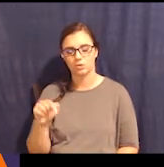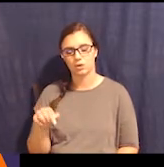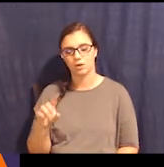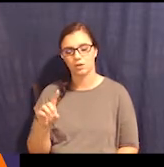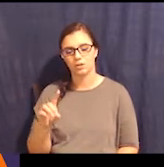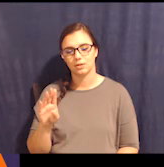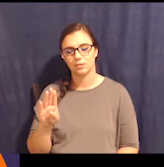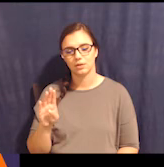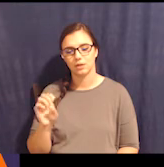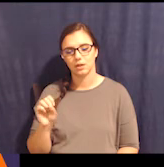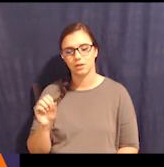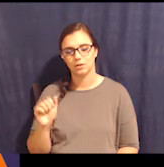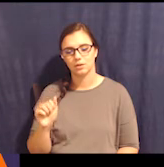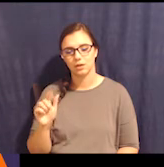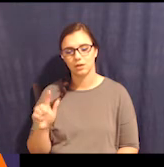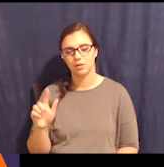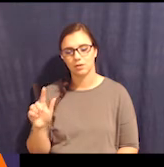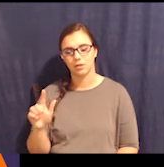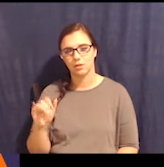www.dbsalliance.org.